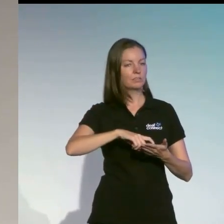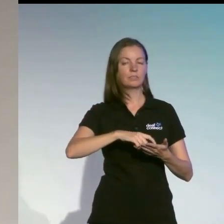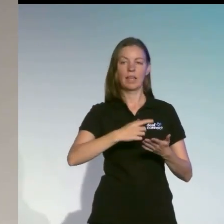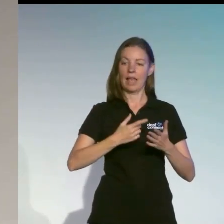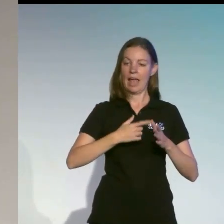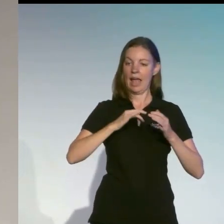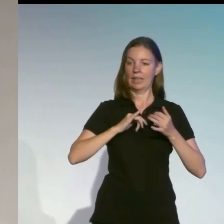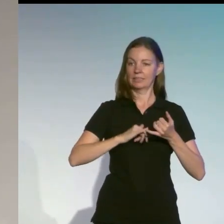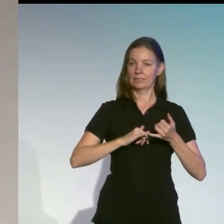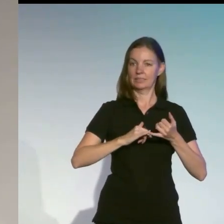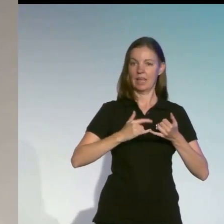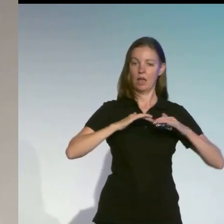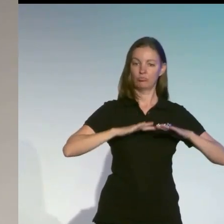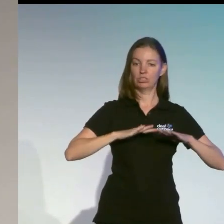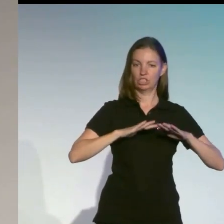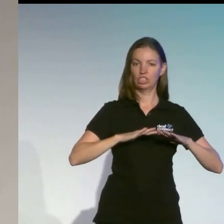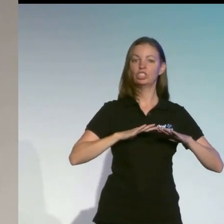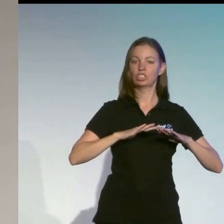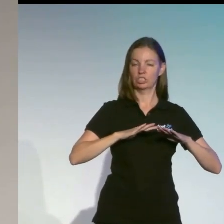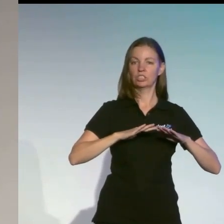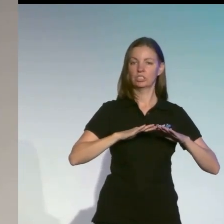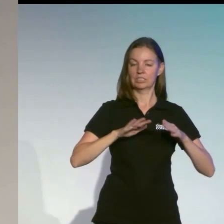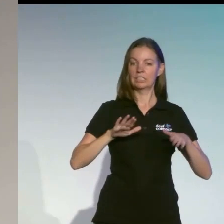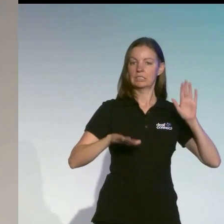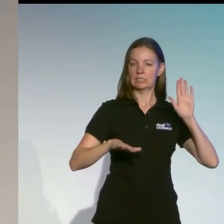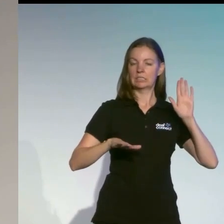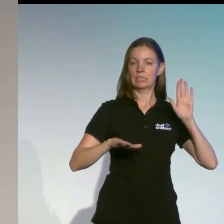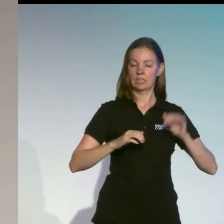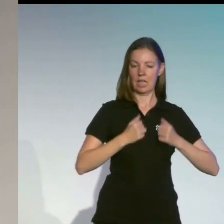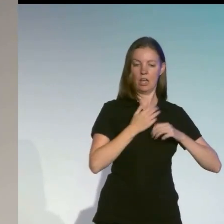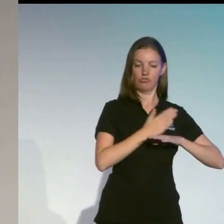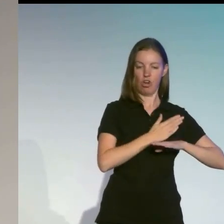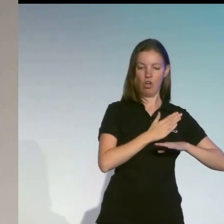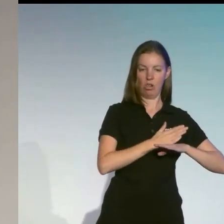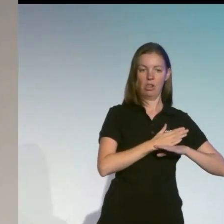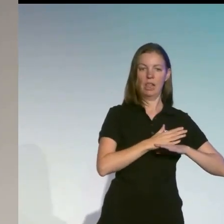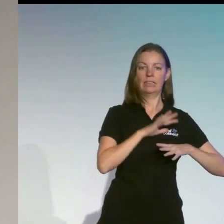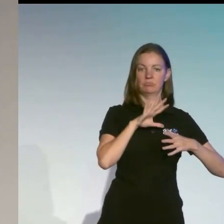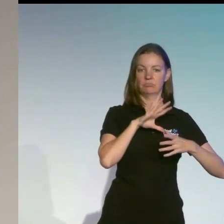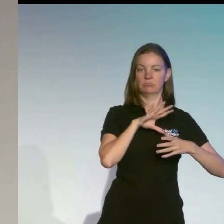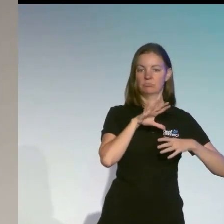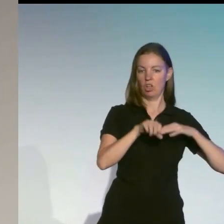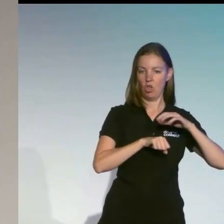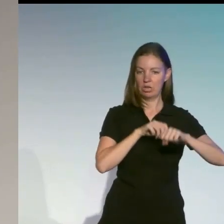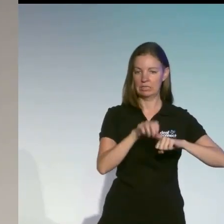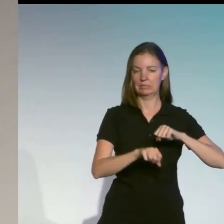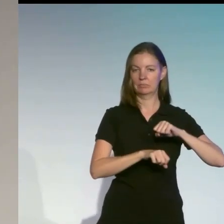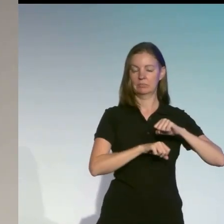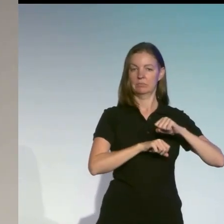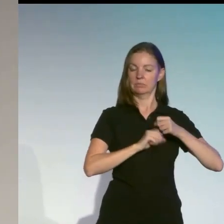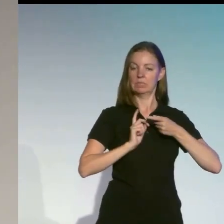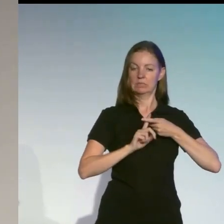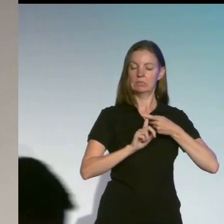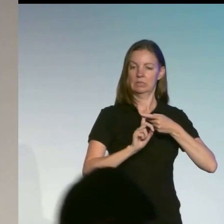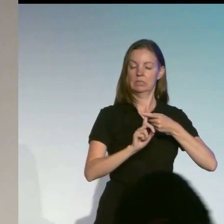British citizen the role that we have played and continue to play in colonialism. And I pray that one day